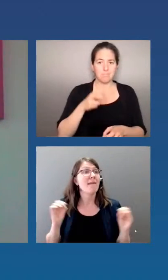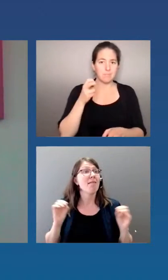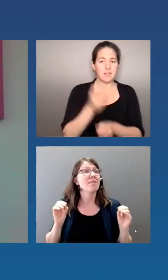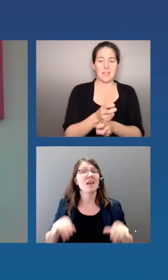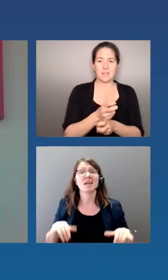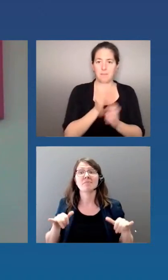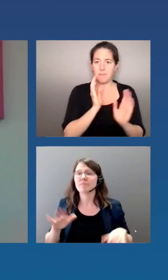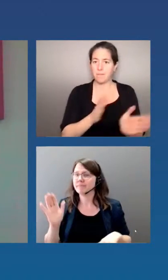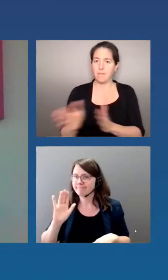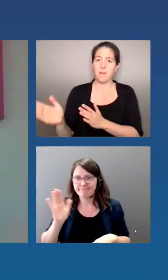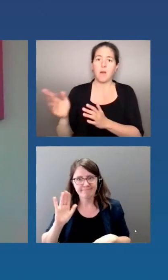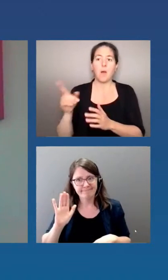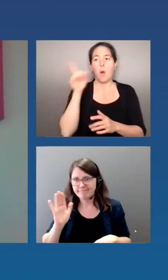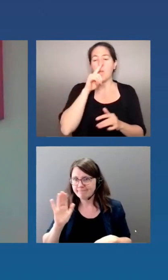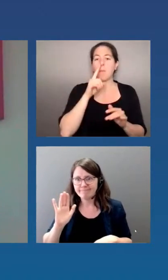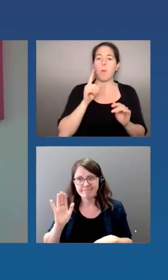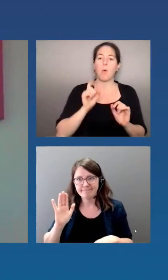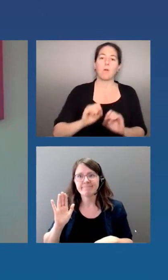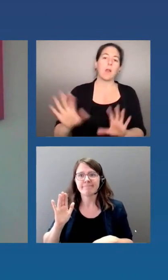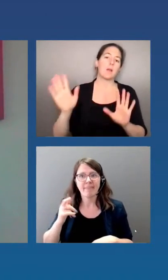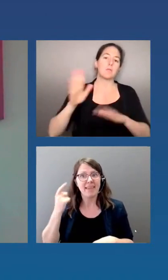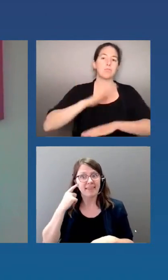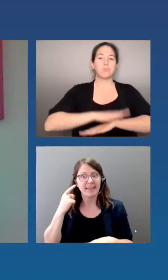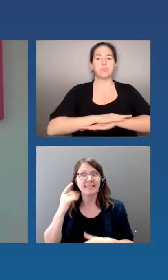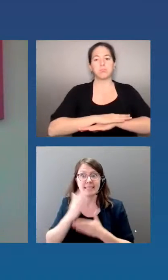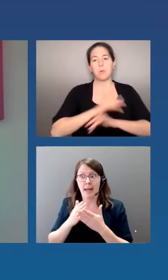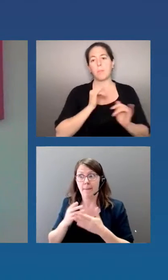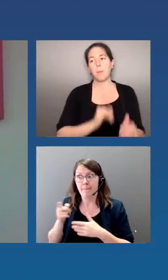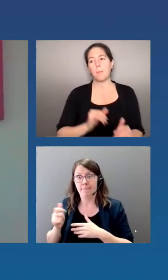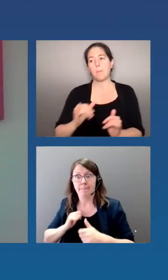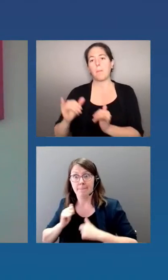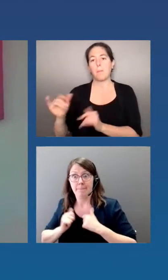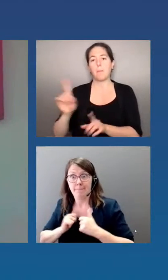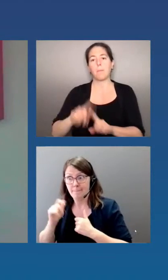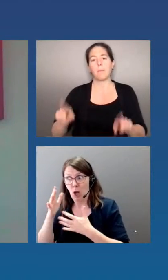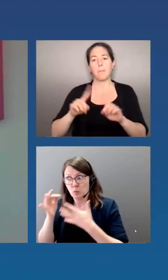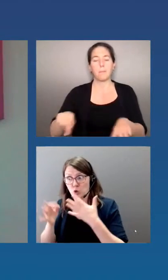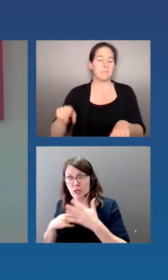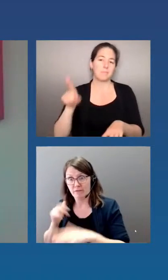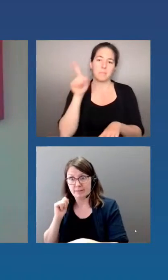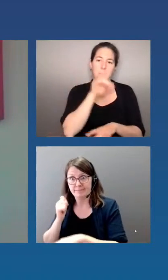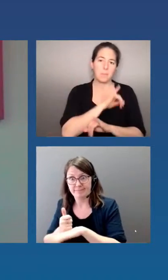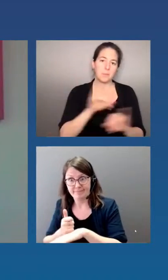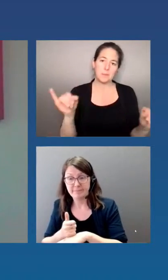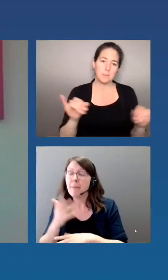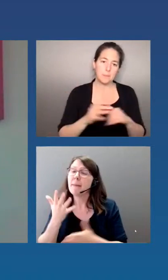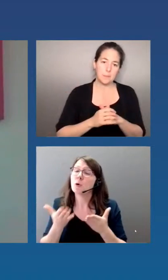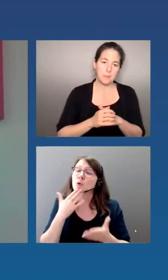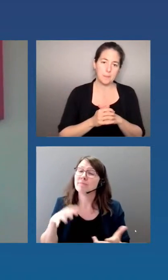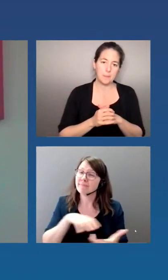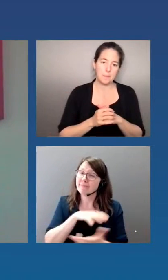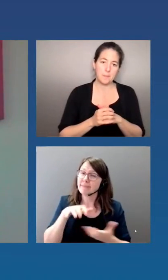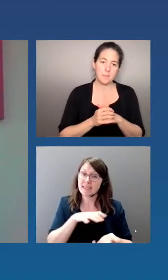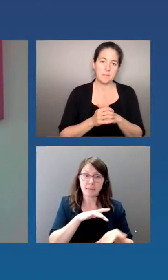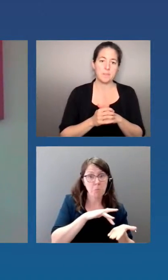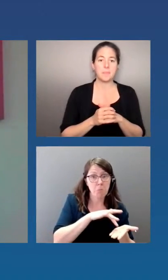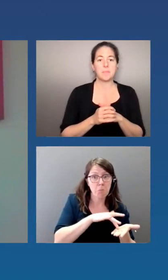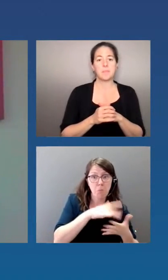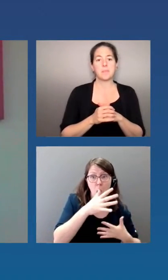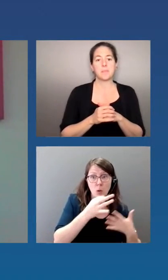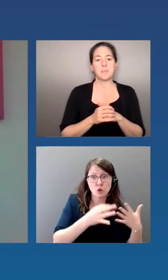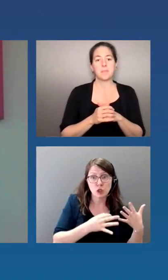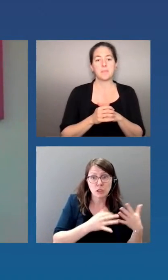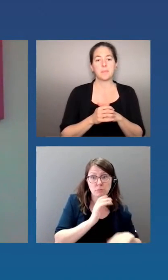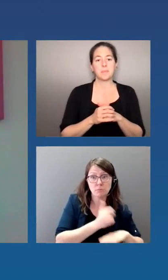So if there's a blend between the moderate and the aggressive, might be a good spot for council to land on. But we'll see